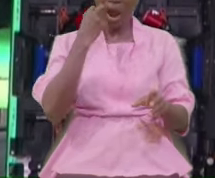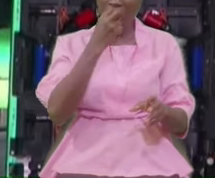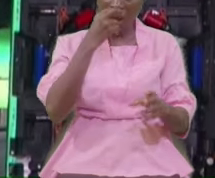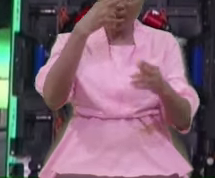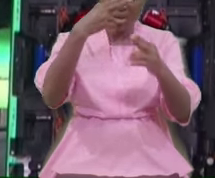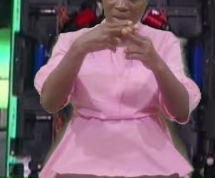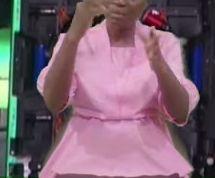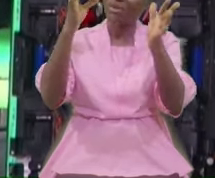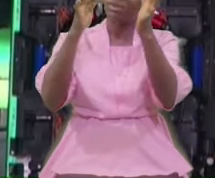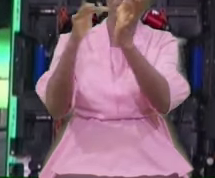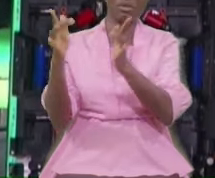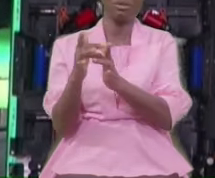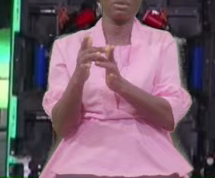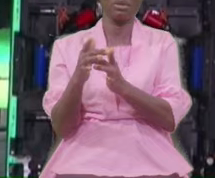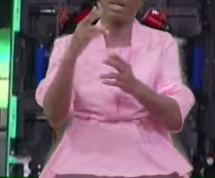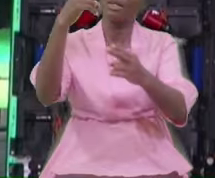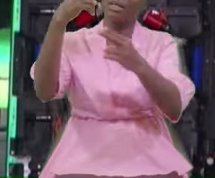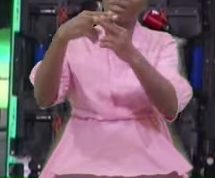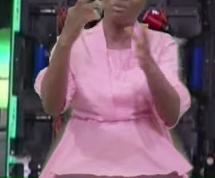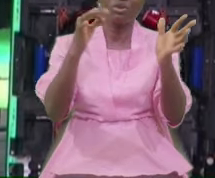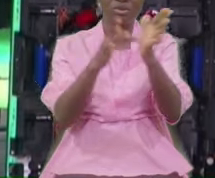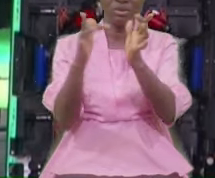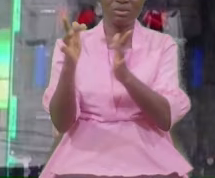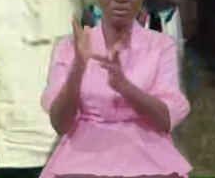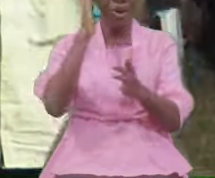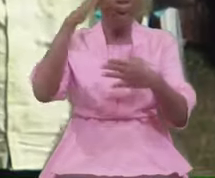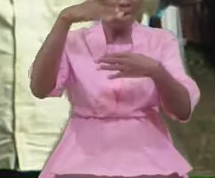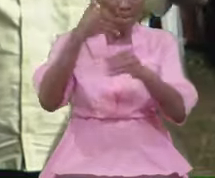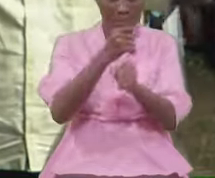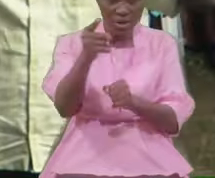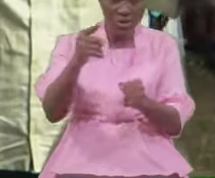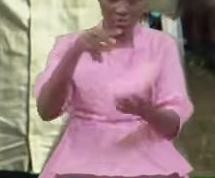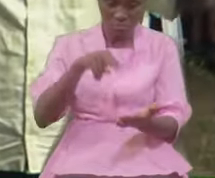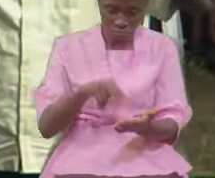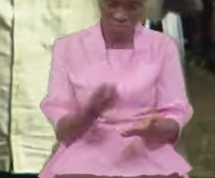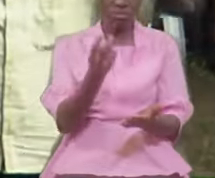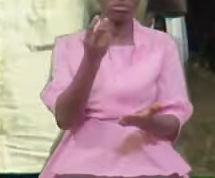Jesus Jesus will make you get up angang